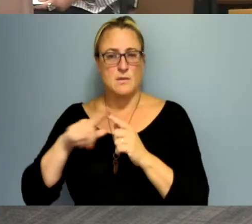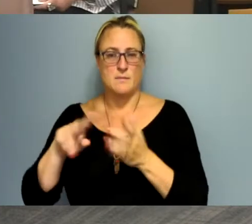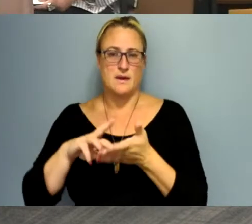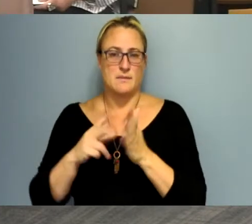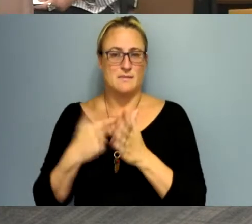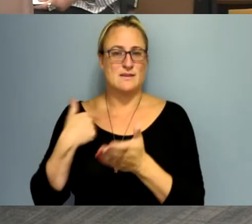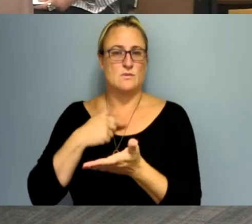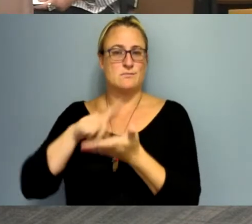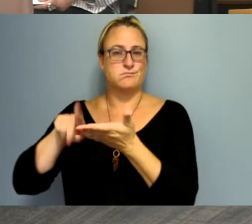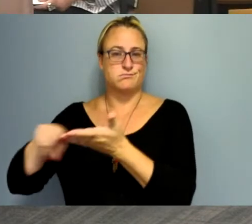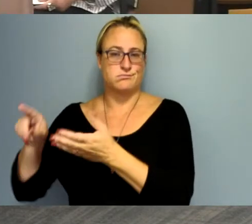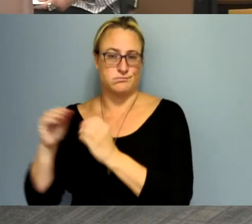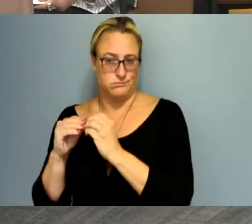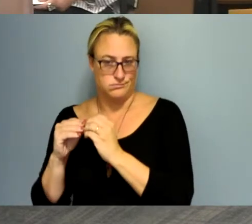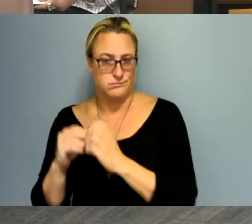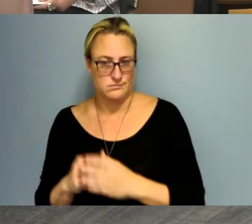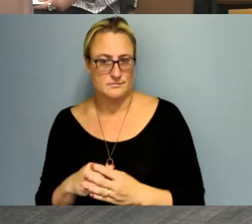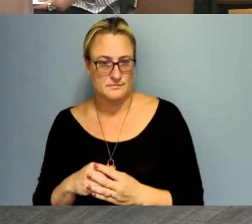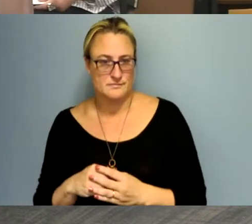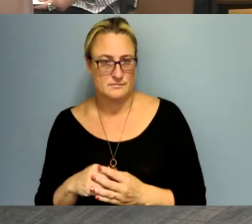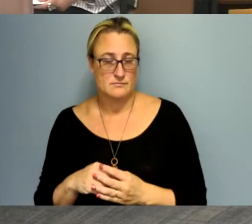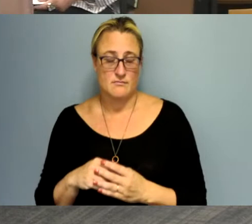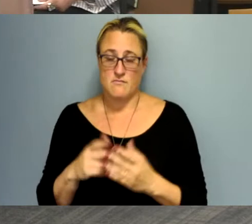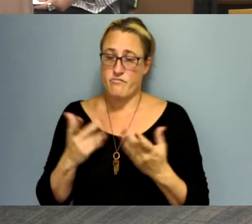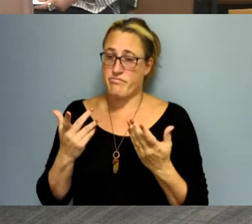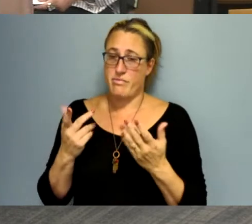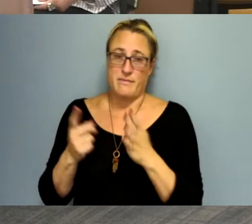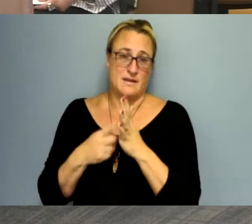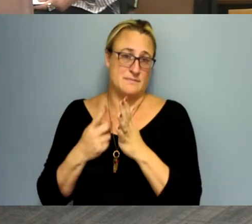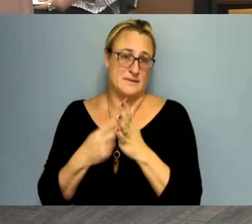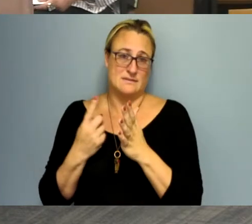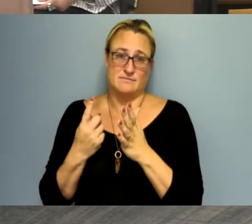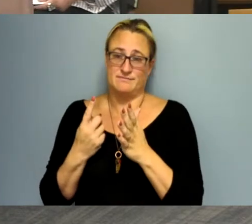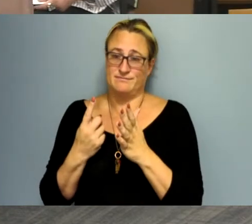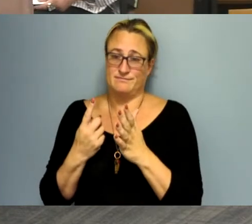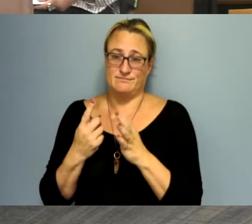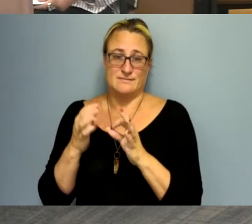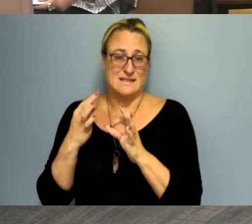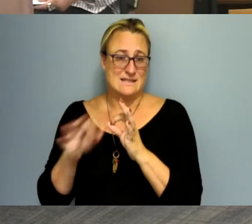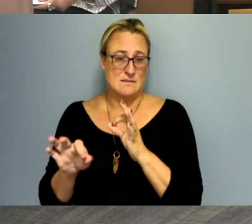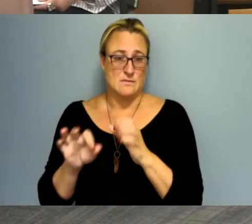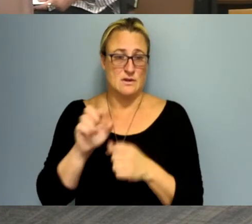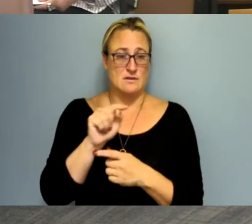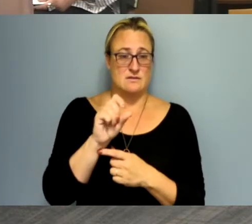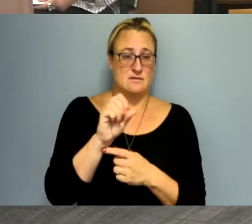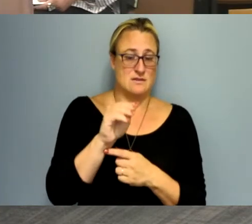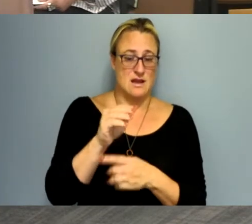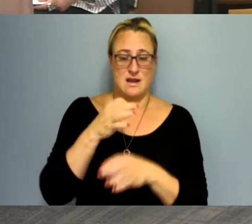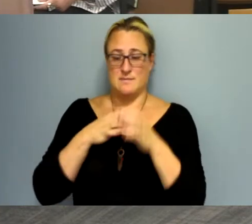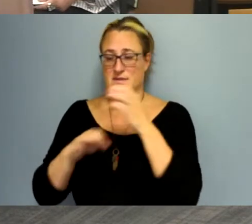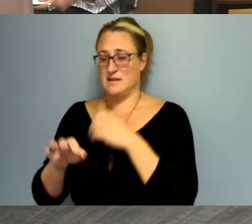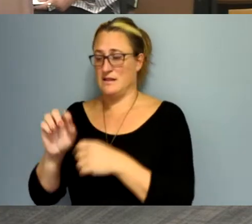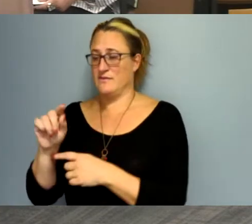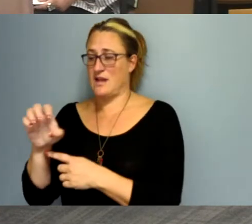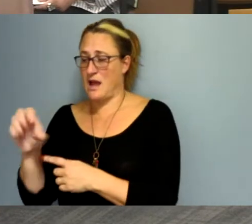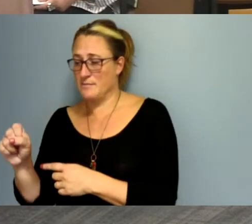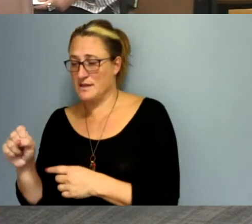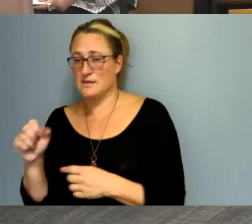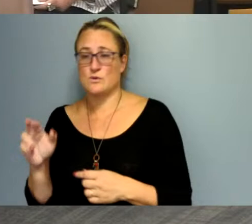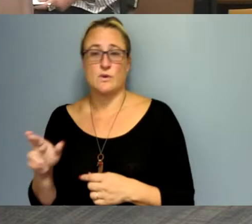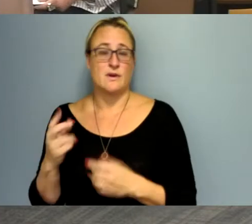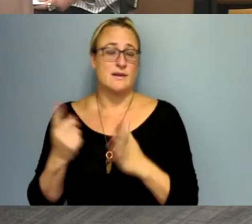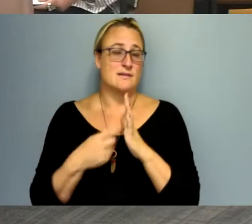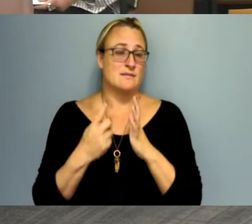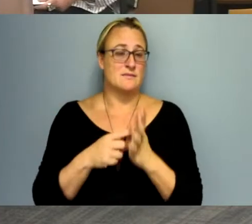So that's what that means. And again, it could be something as simple as Tom versus Thomas, or say somebody has named Mary Ann and one agency